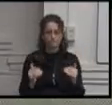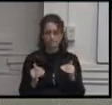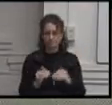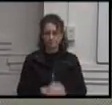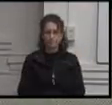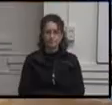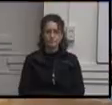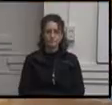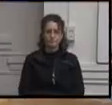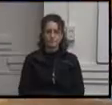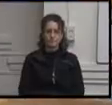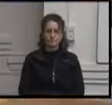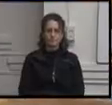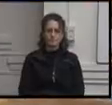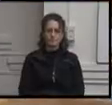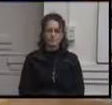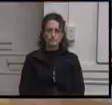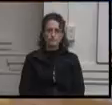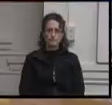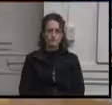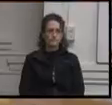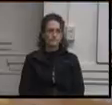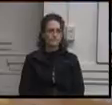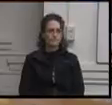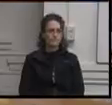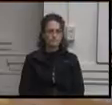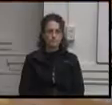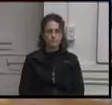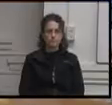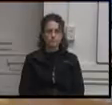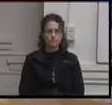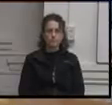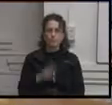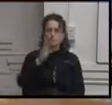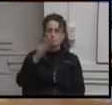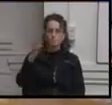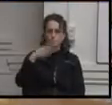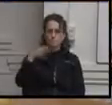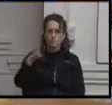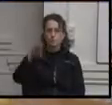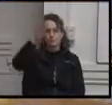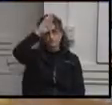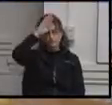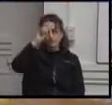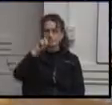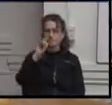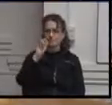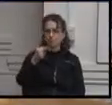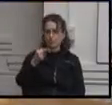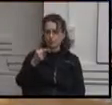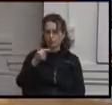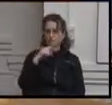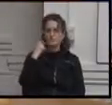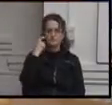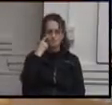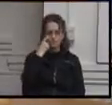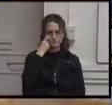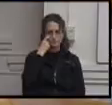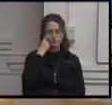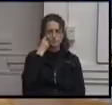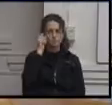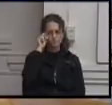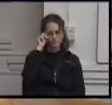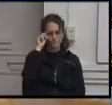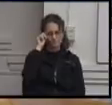agenda is discussion about the West Brattleboro Fire Station. So I guess what we'll do